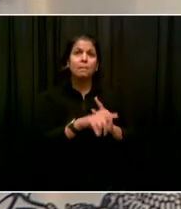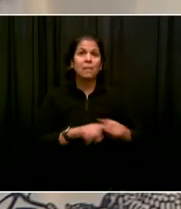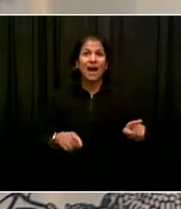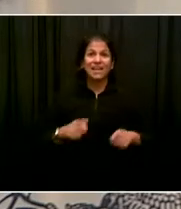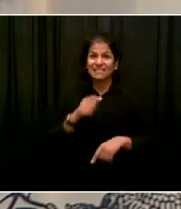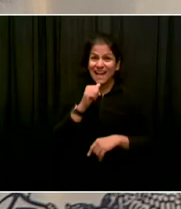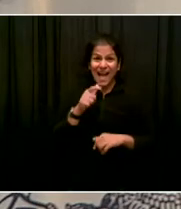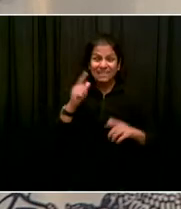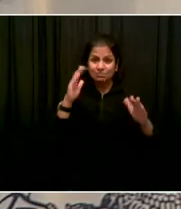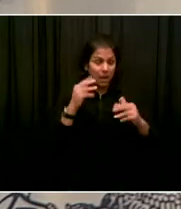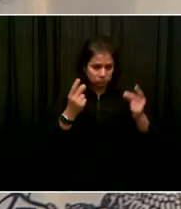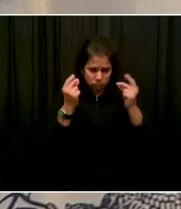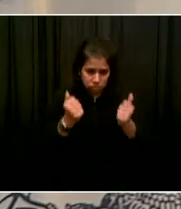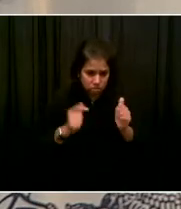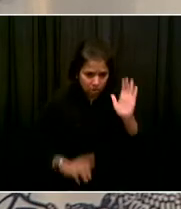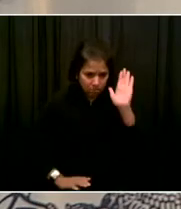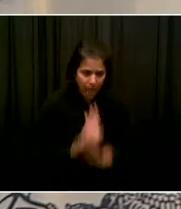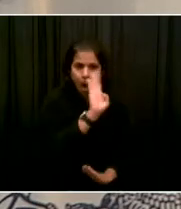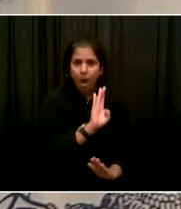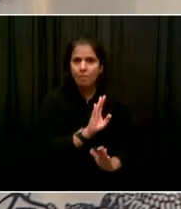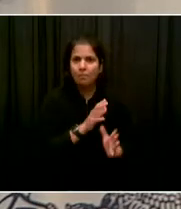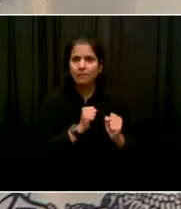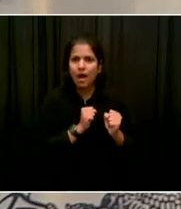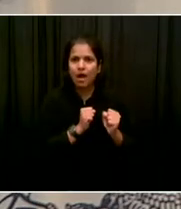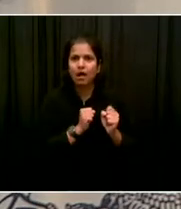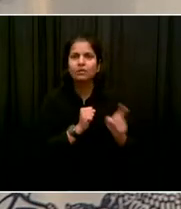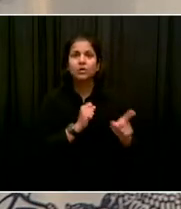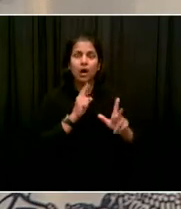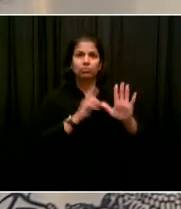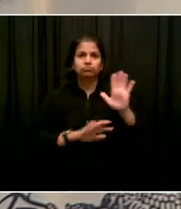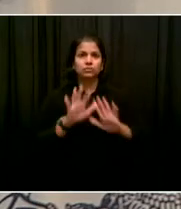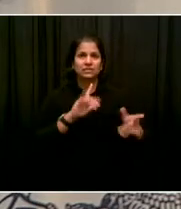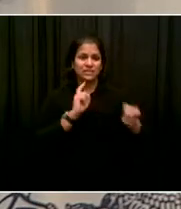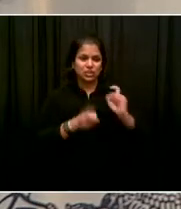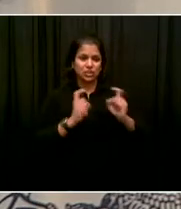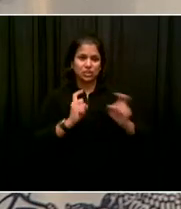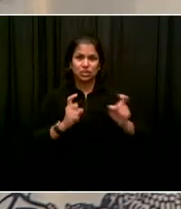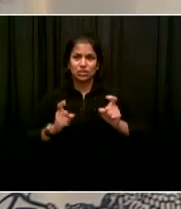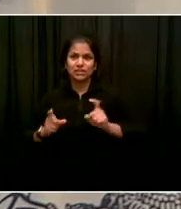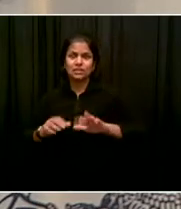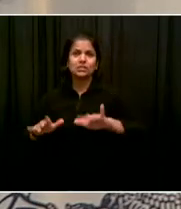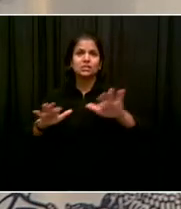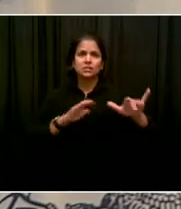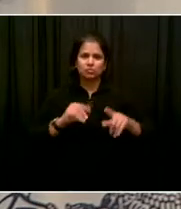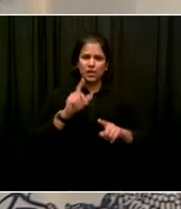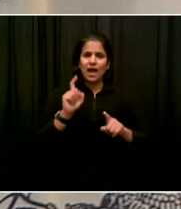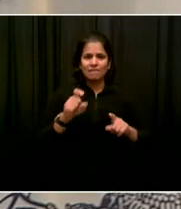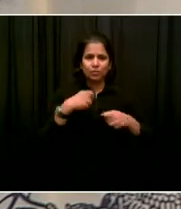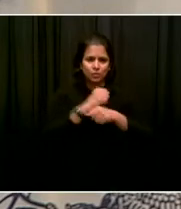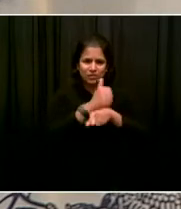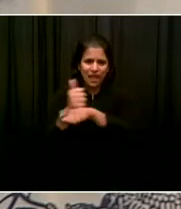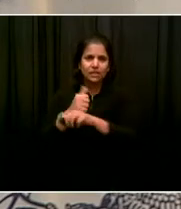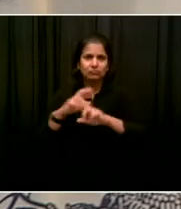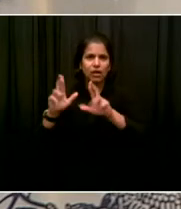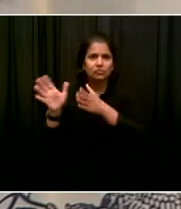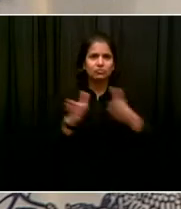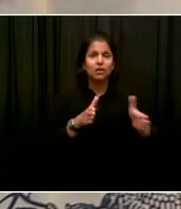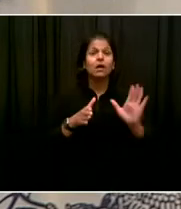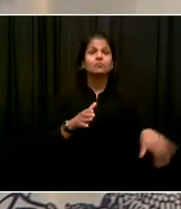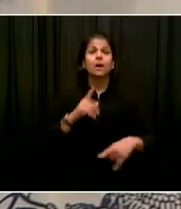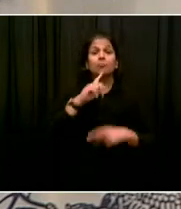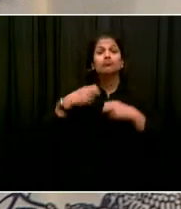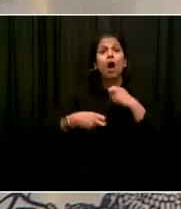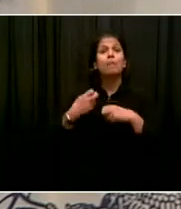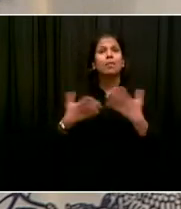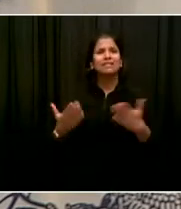We have had to make adjustments very, very quickly. But the problem is, when it comes to testing, there are just supply constraints.